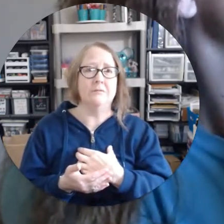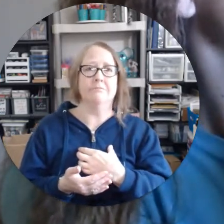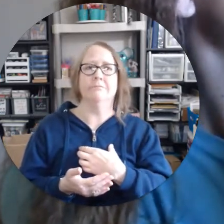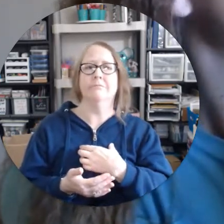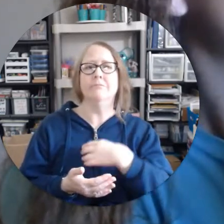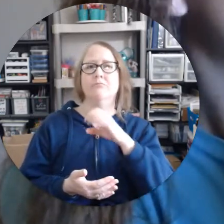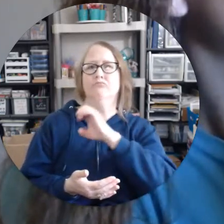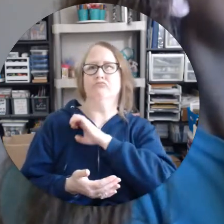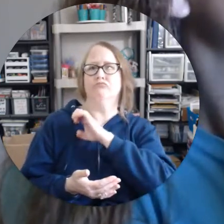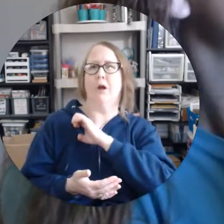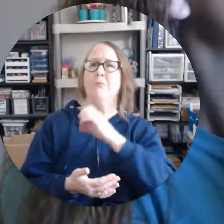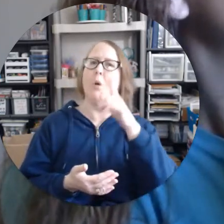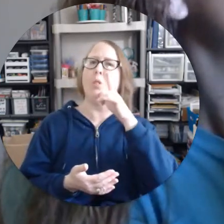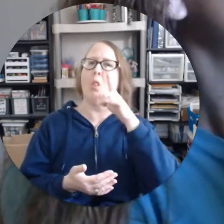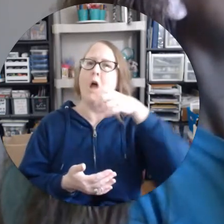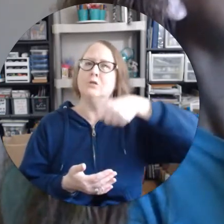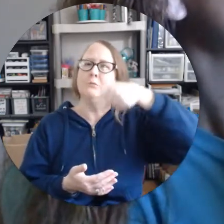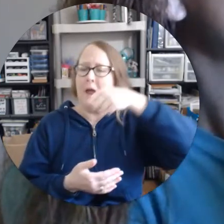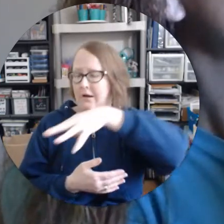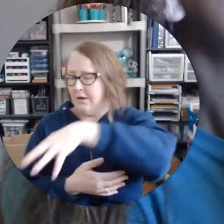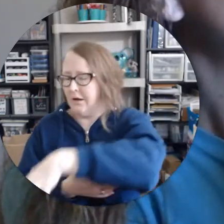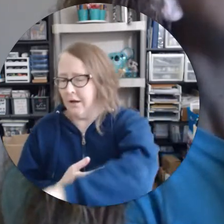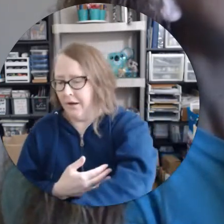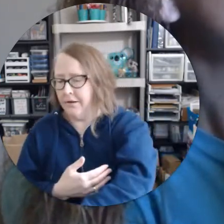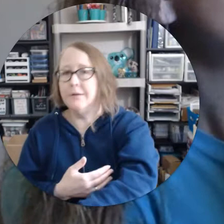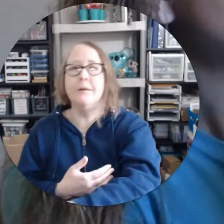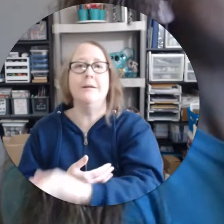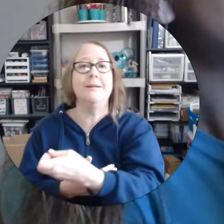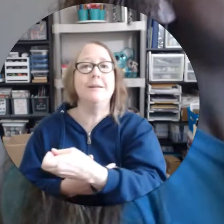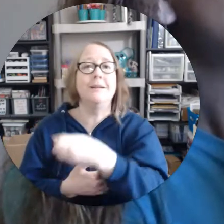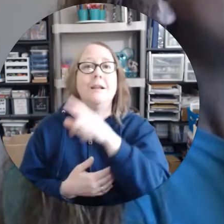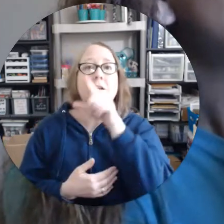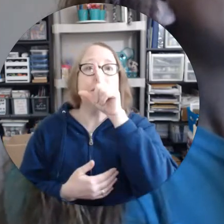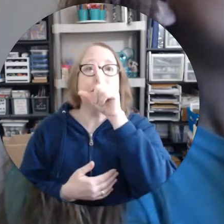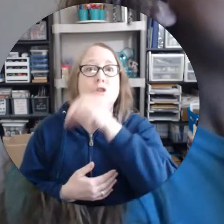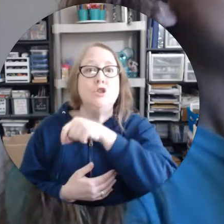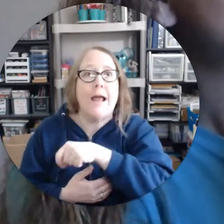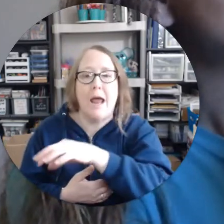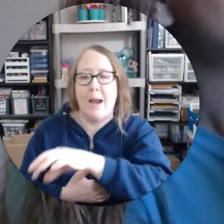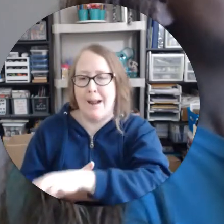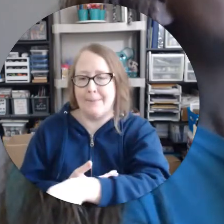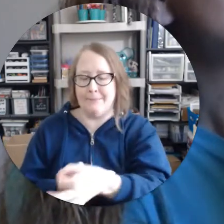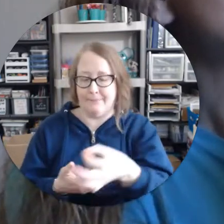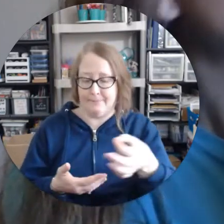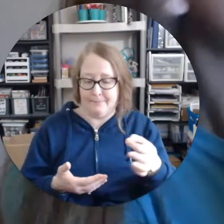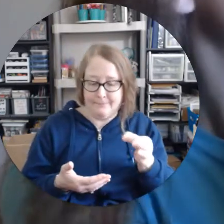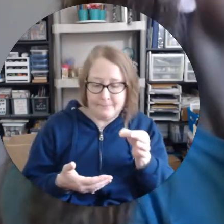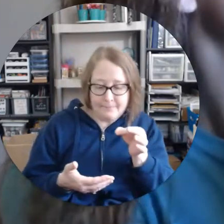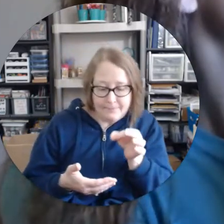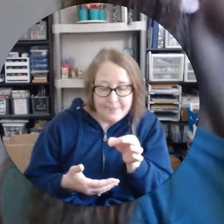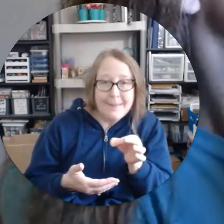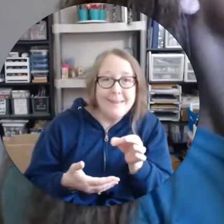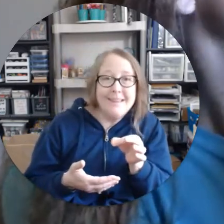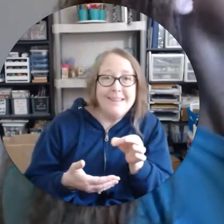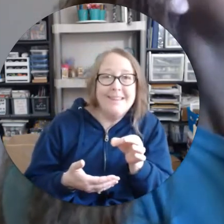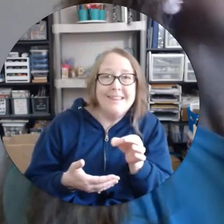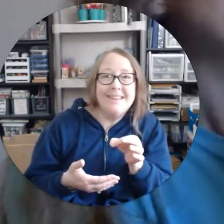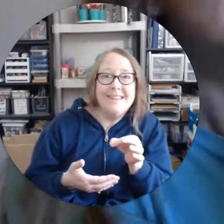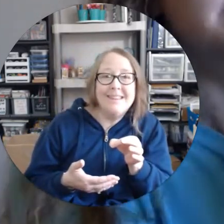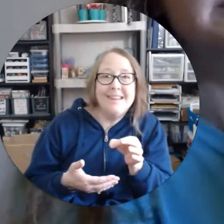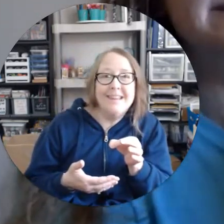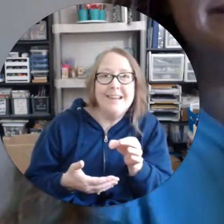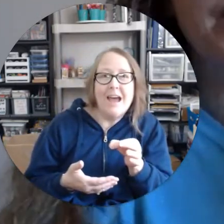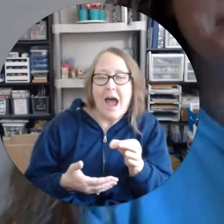her lunch bag, pinched off a piece of chicken, and offered it to the kitty,